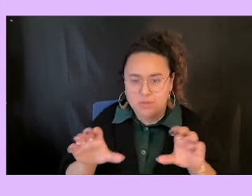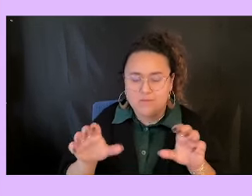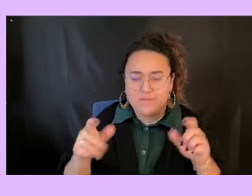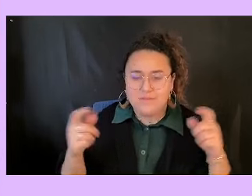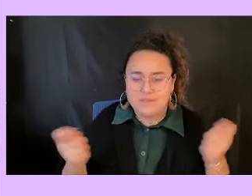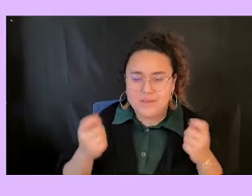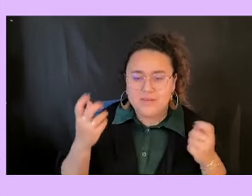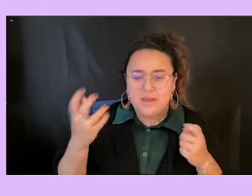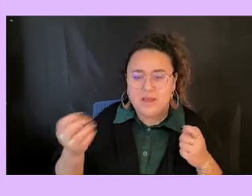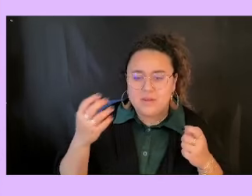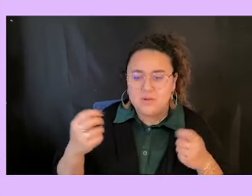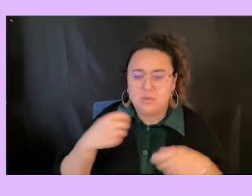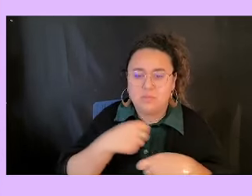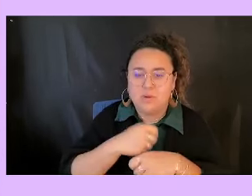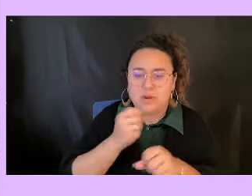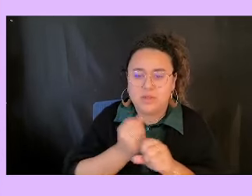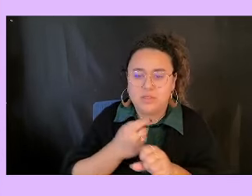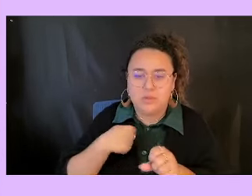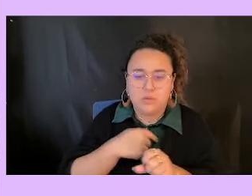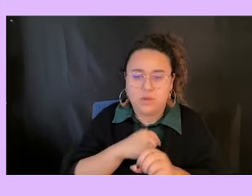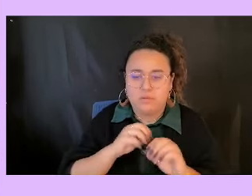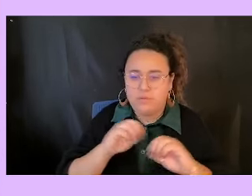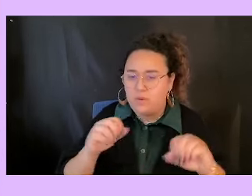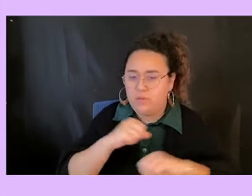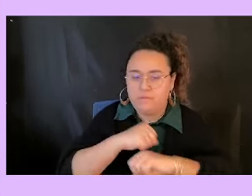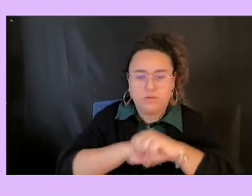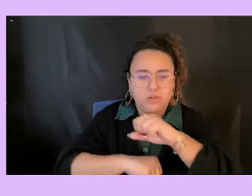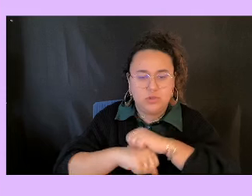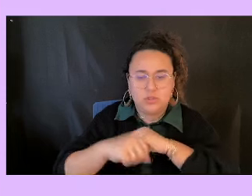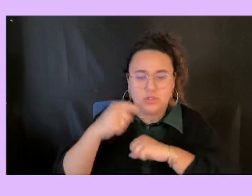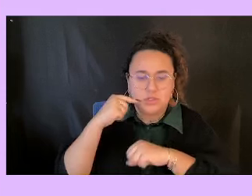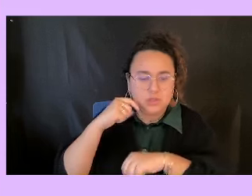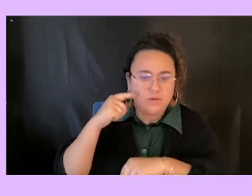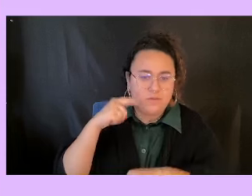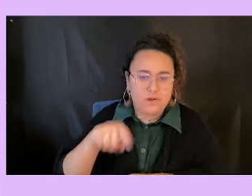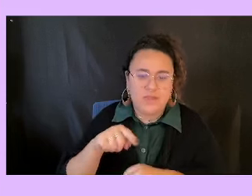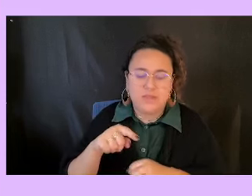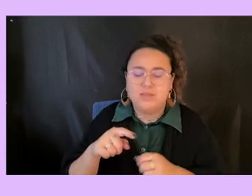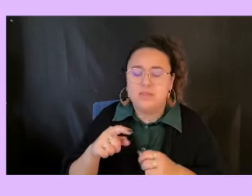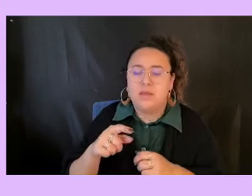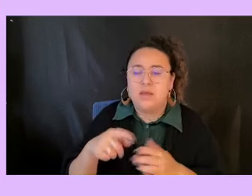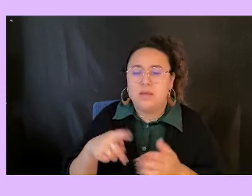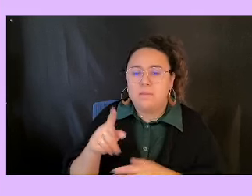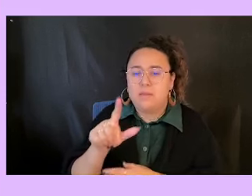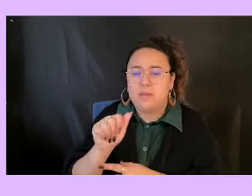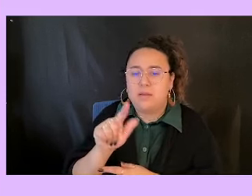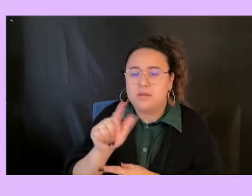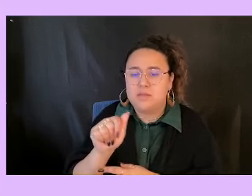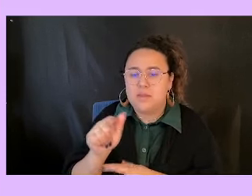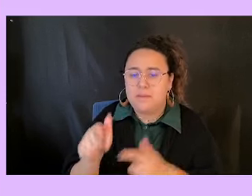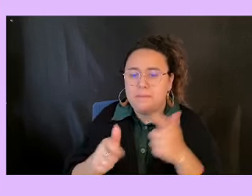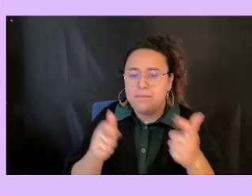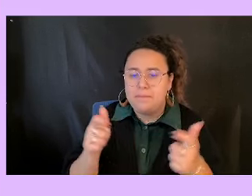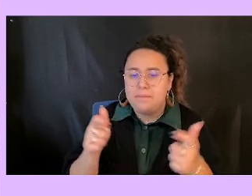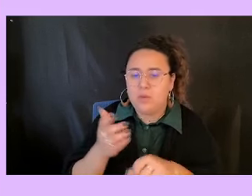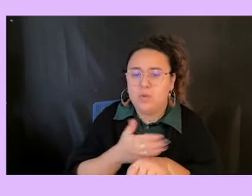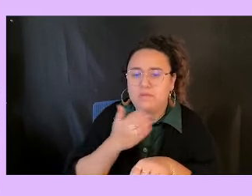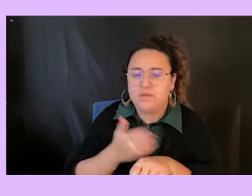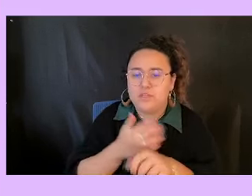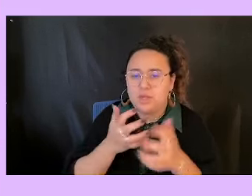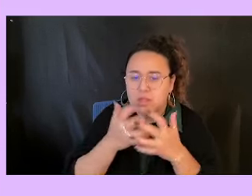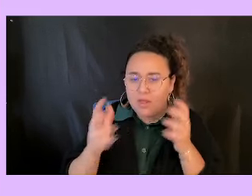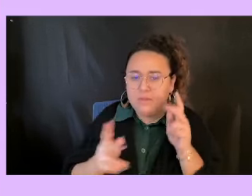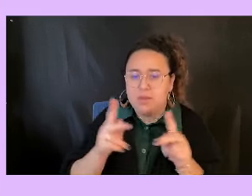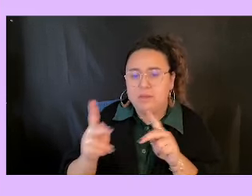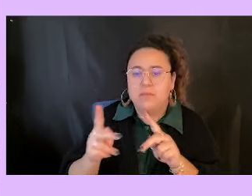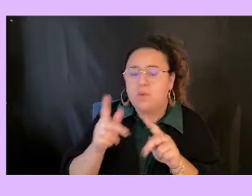productions. We haven't had the infrastructure for it before on the plaza. Went through a big renovation. And so we had a lot of people kind of coming out of the woodwork saying, I want to do